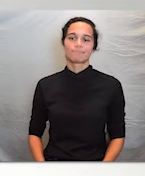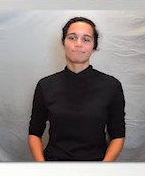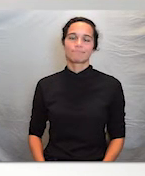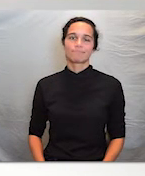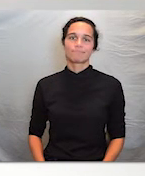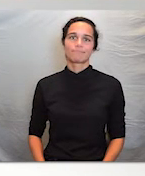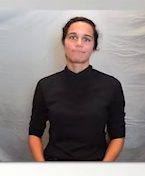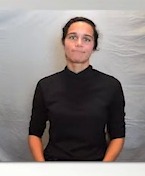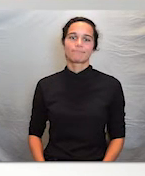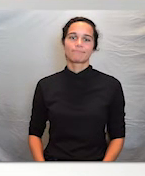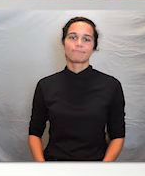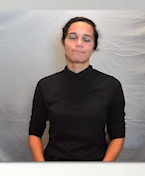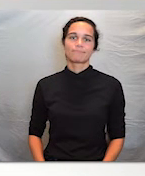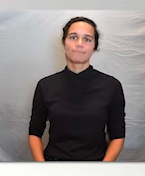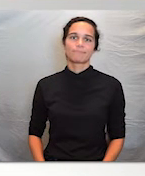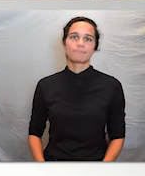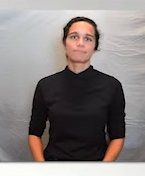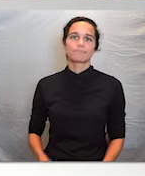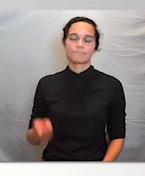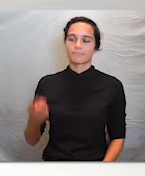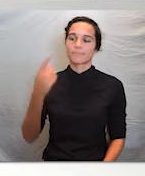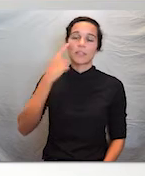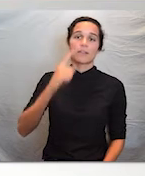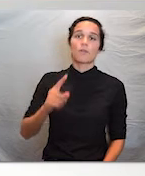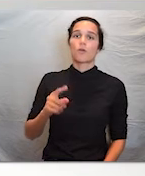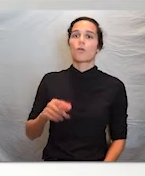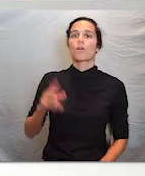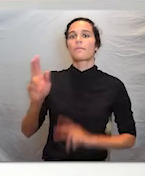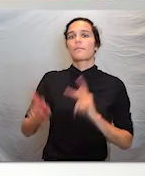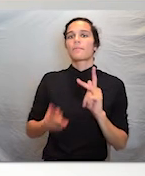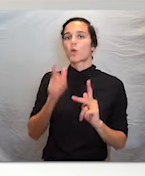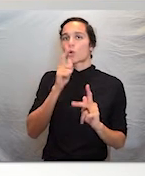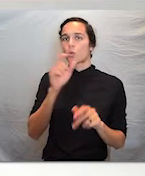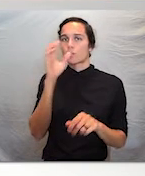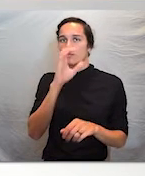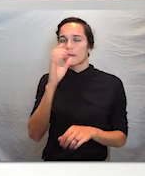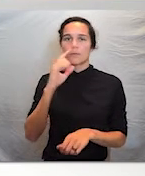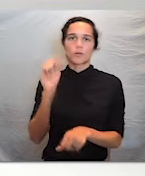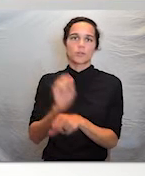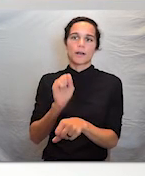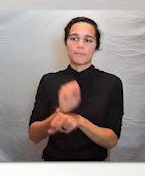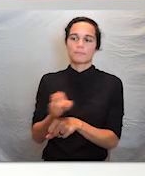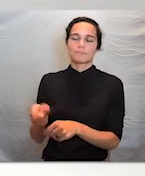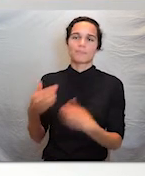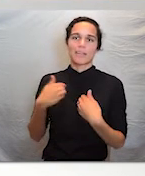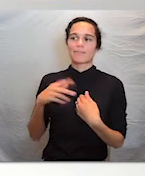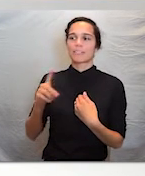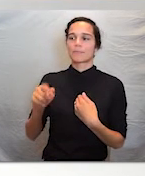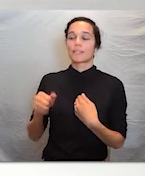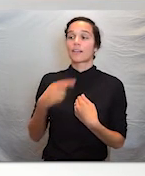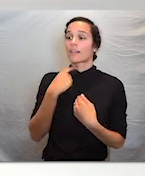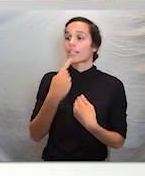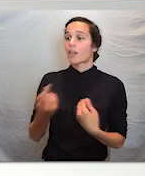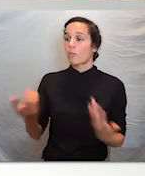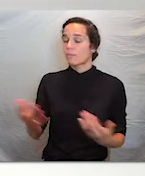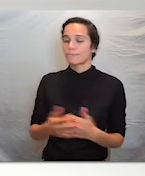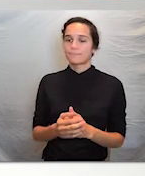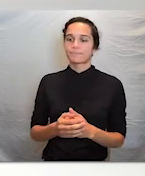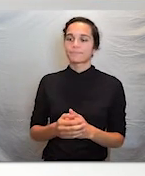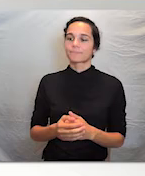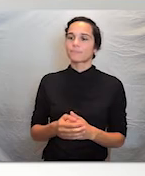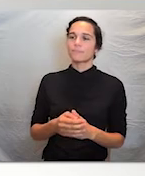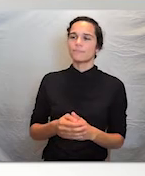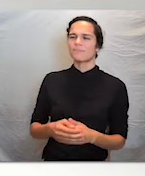Now, for job seekers, I tell them to self-discover themselves, find out what their interests